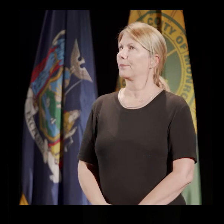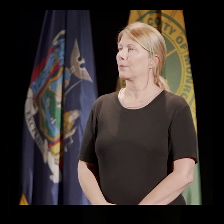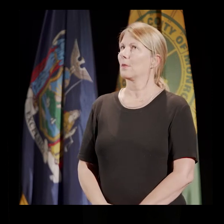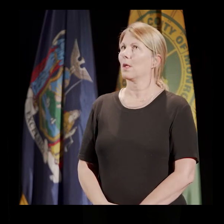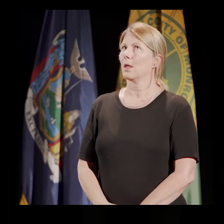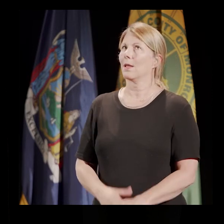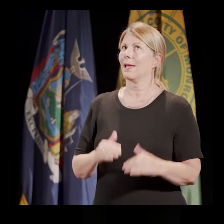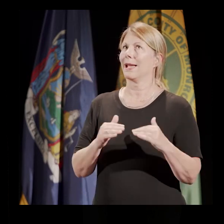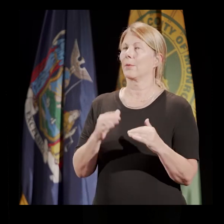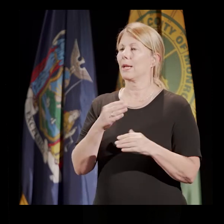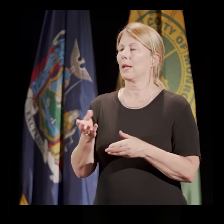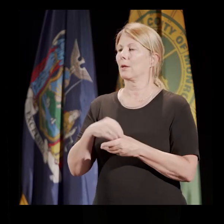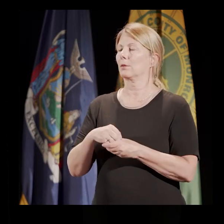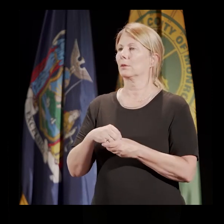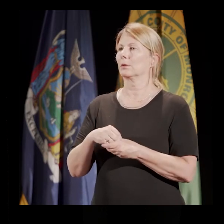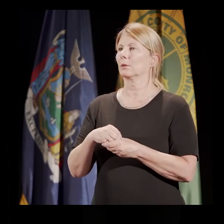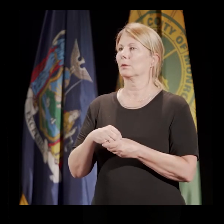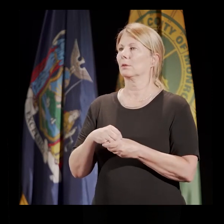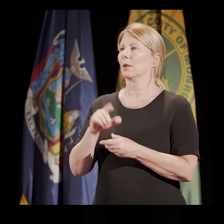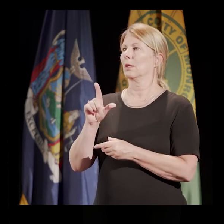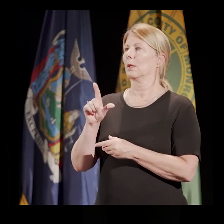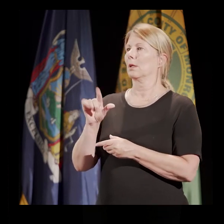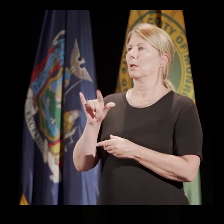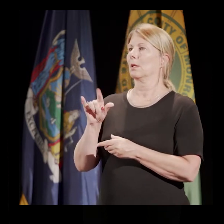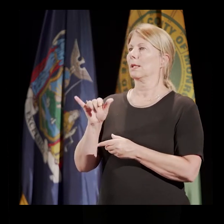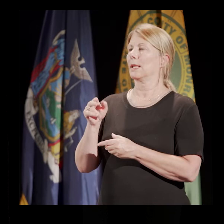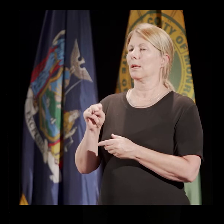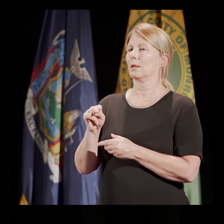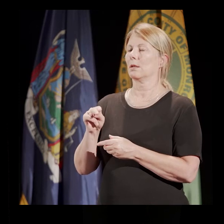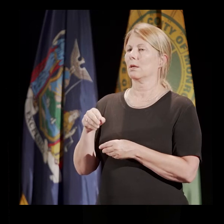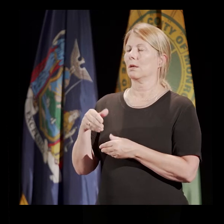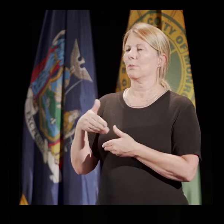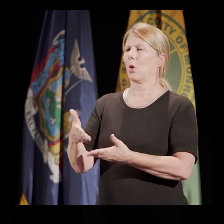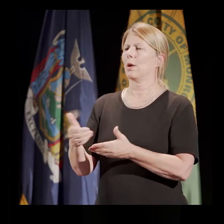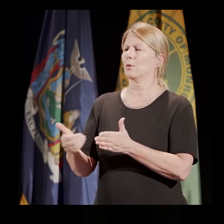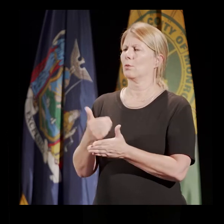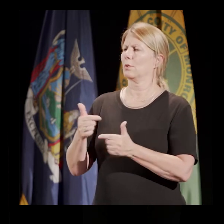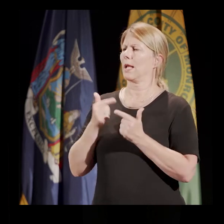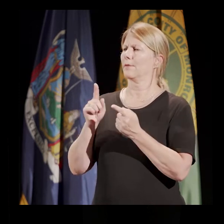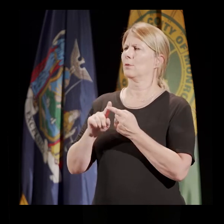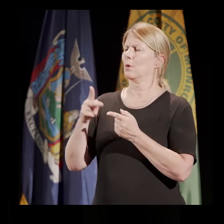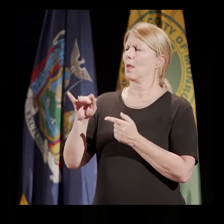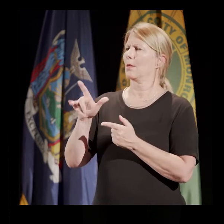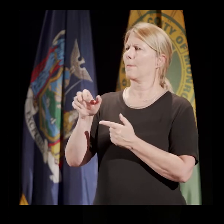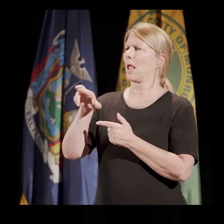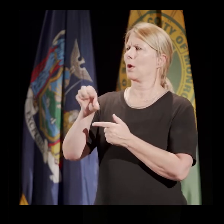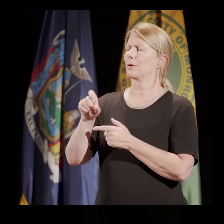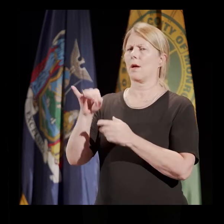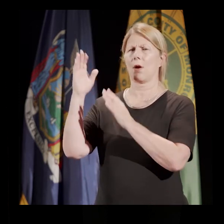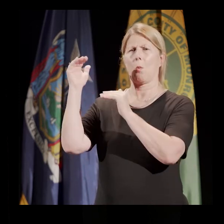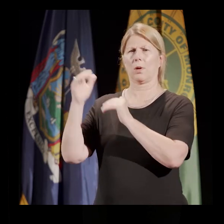equity and inclusion, Lily has also brought new life to the Pillars of Hope, a student mentorship program. And last